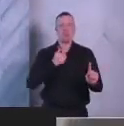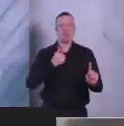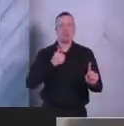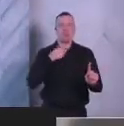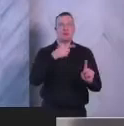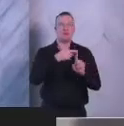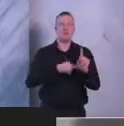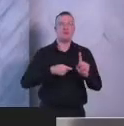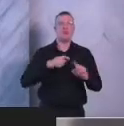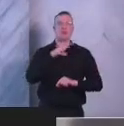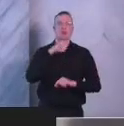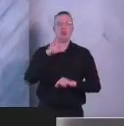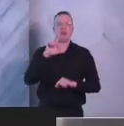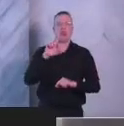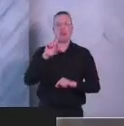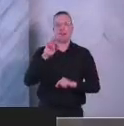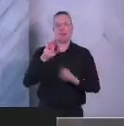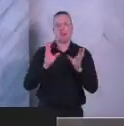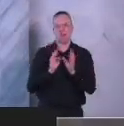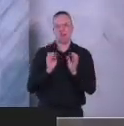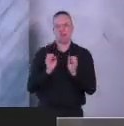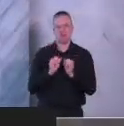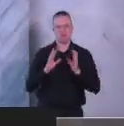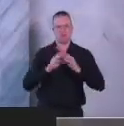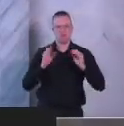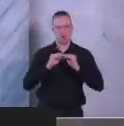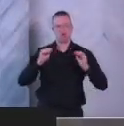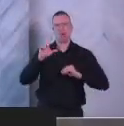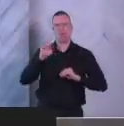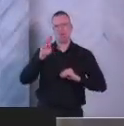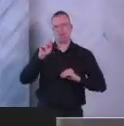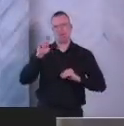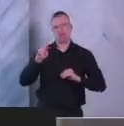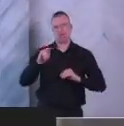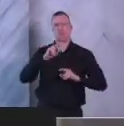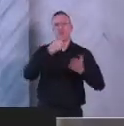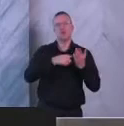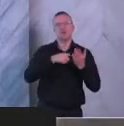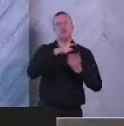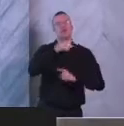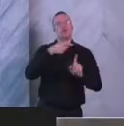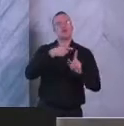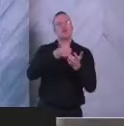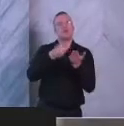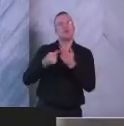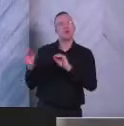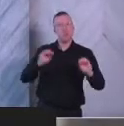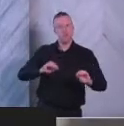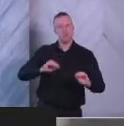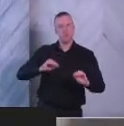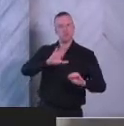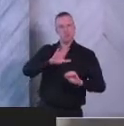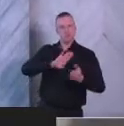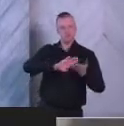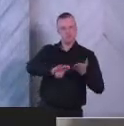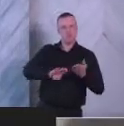who's from Lebanon, and he was talking about his experience coming to Canada and his marginalization, as well as somebody recently from Syria, and that